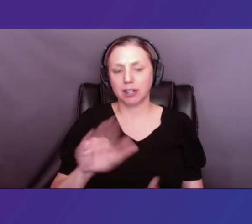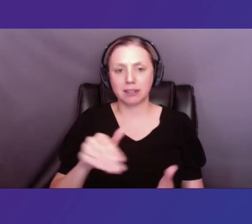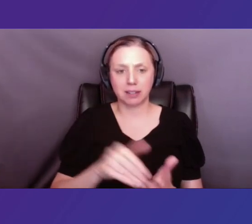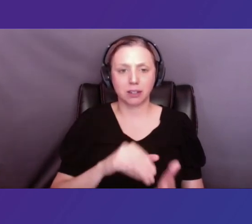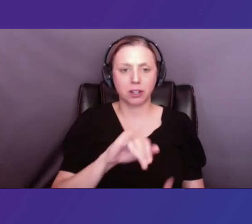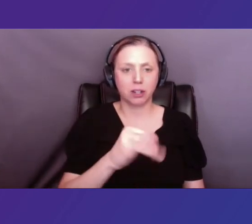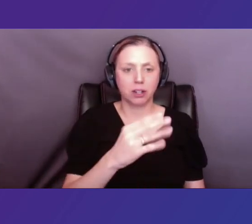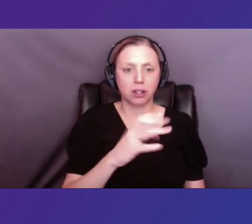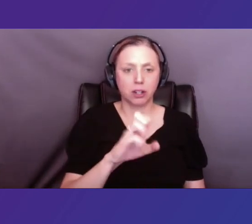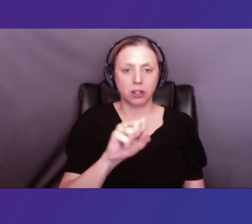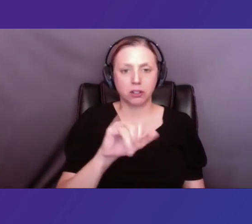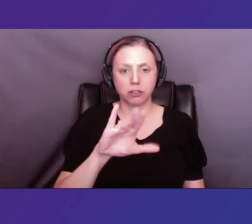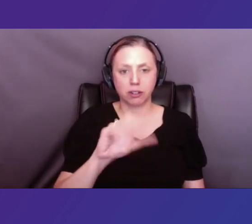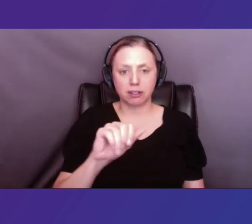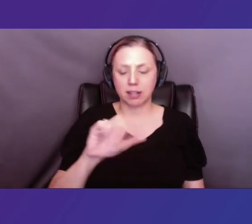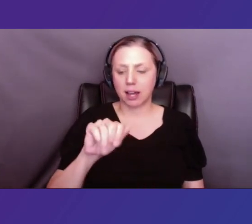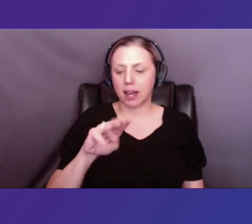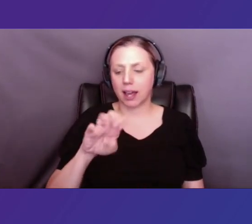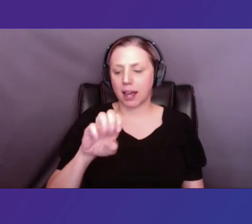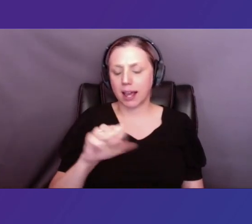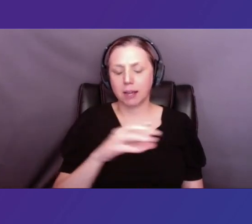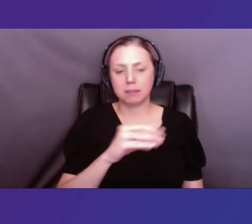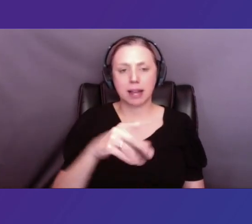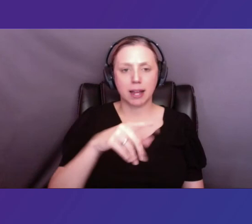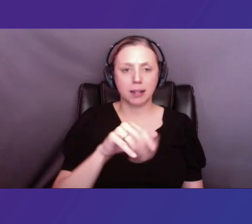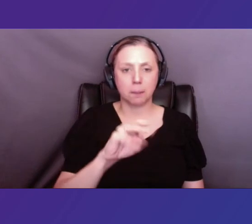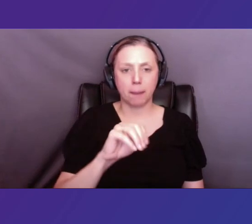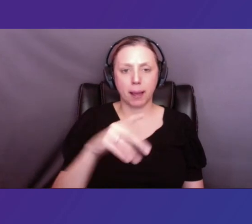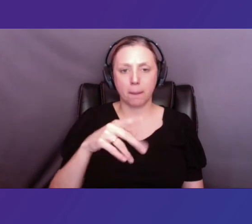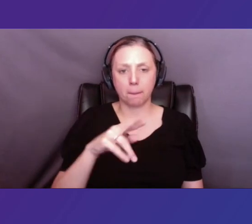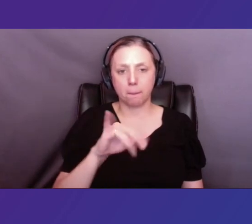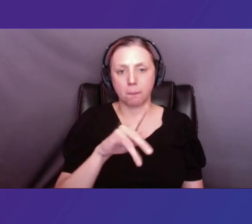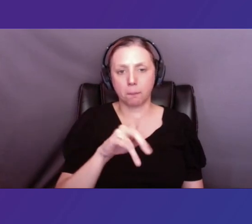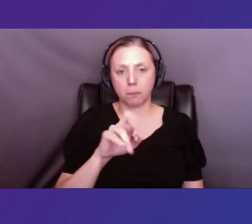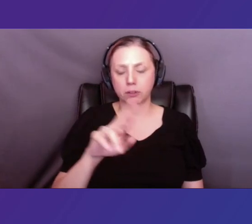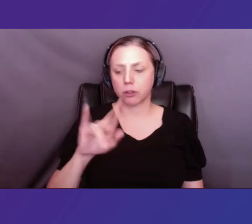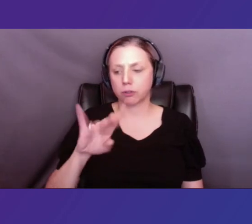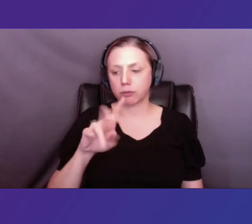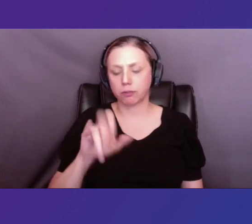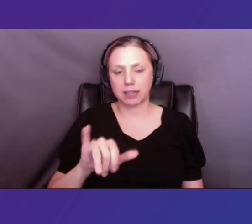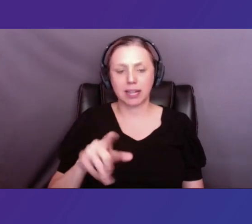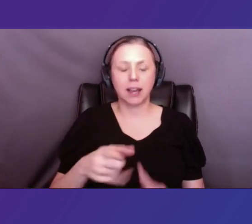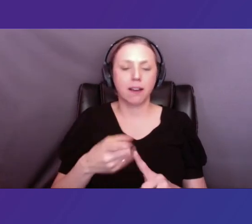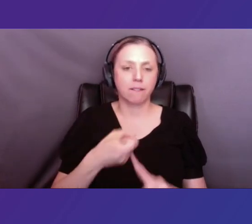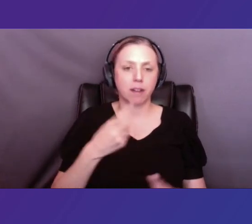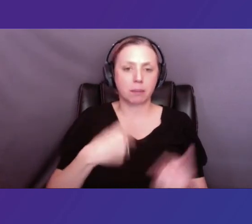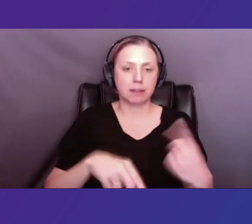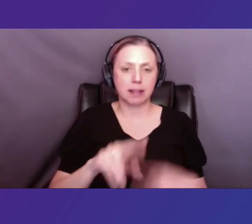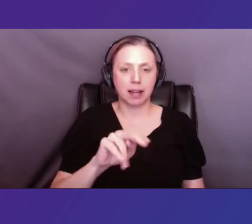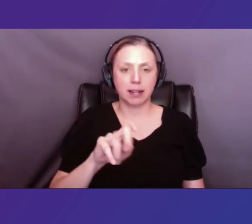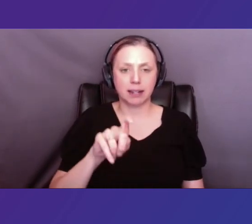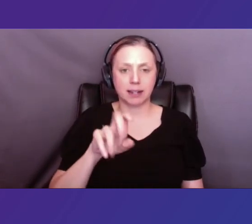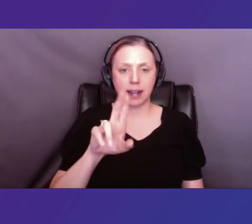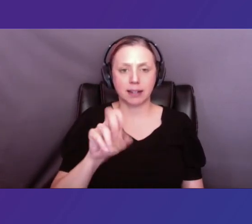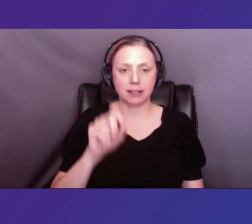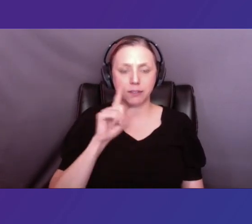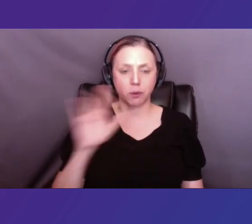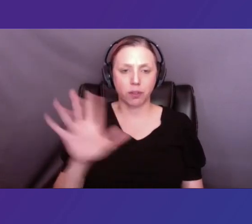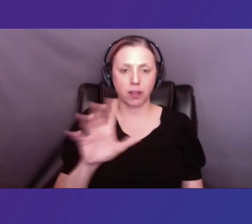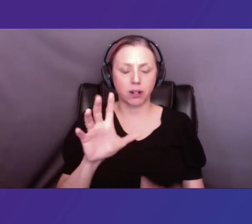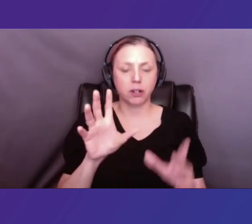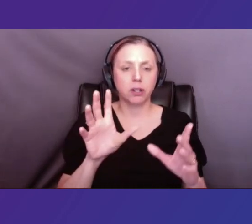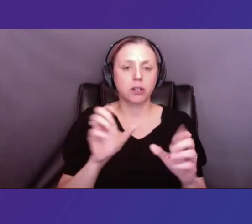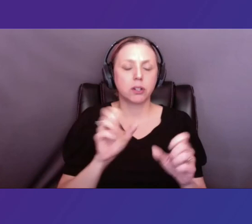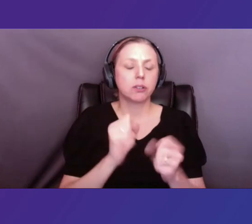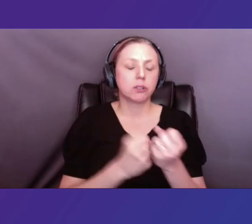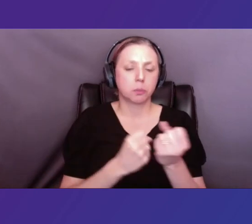Pam Pritzker-Ridley from SignNexus for their invaluable support. We are heading over to the session follow-up chat